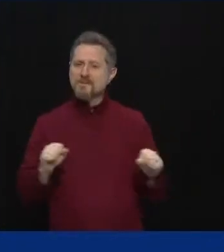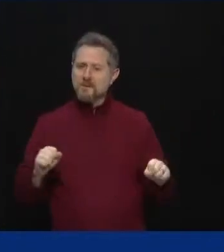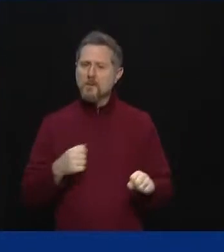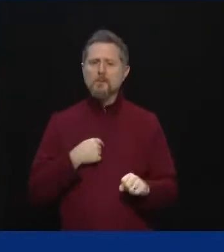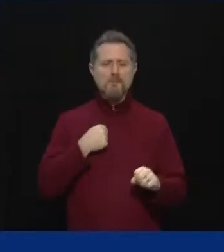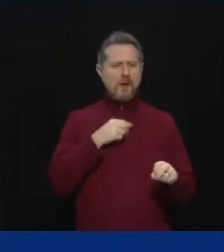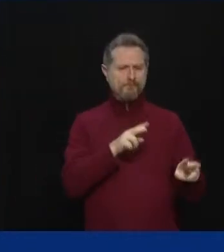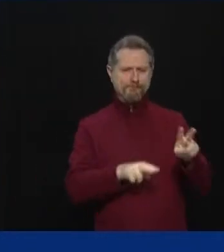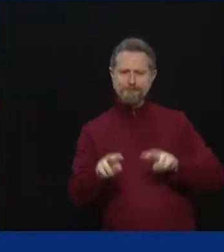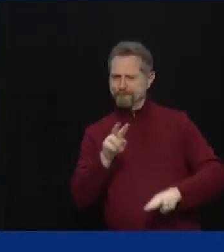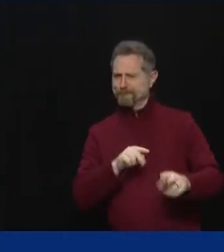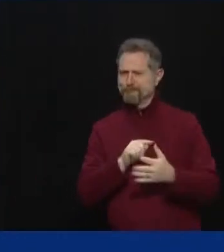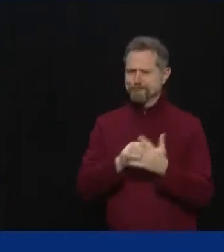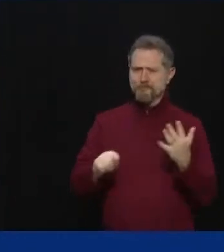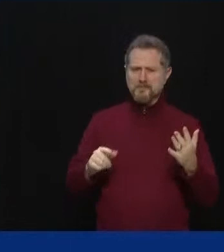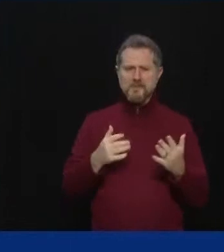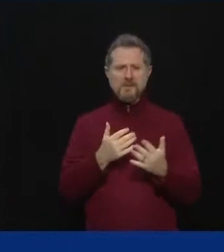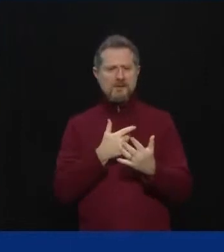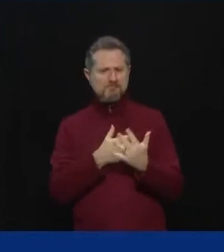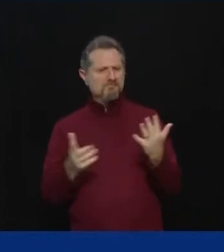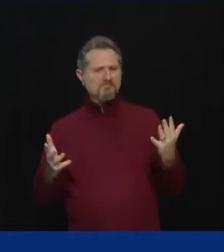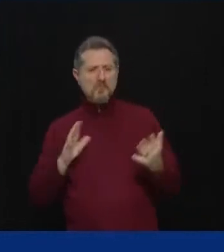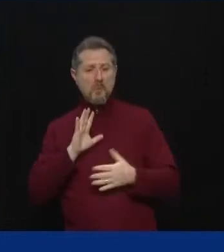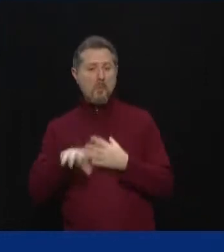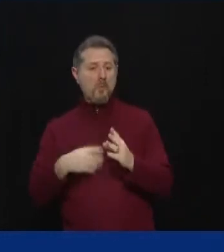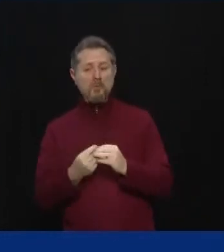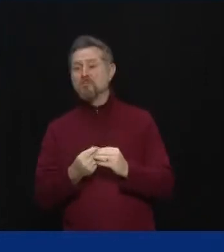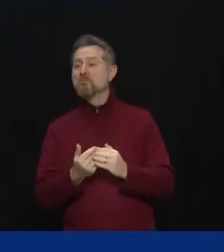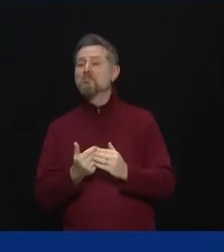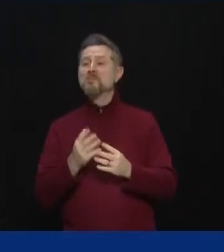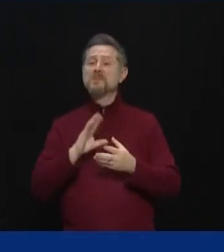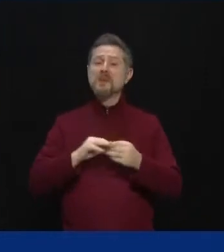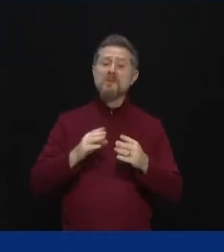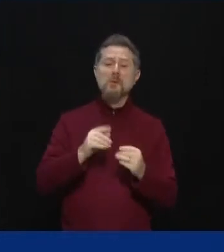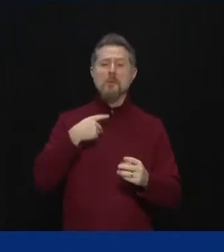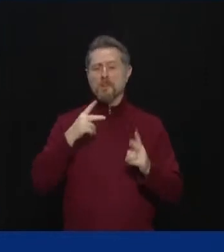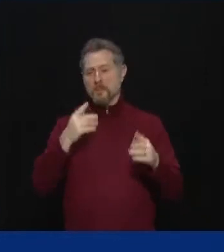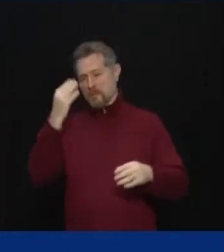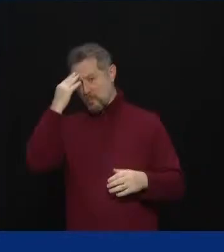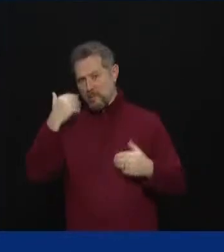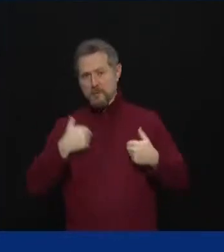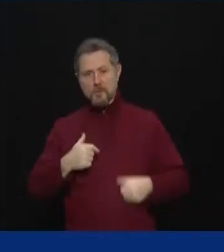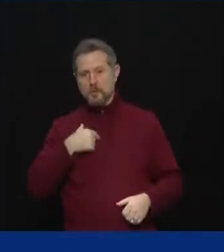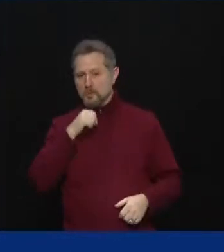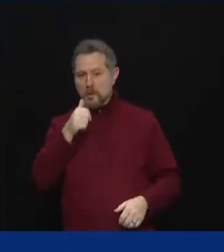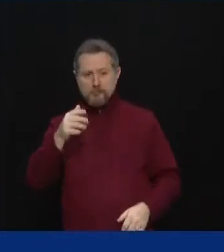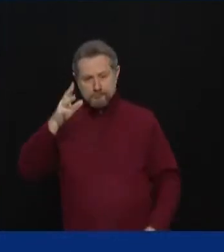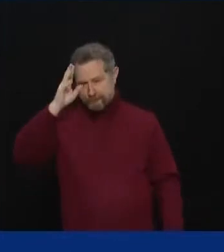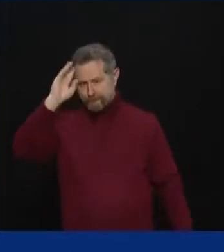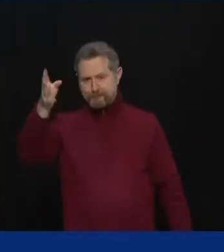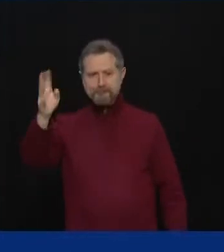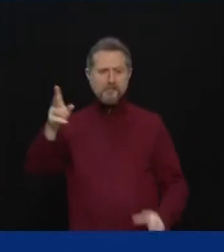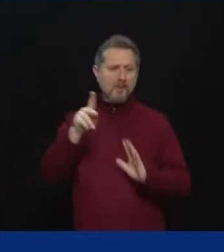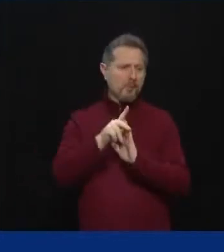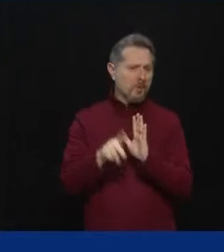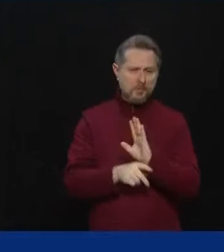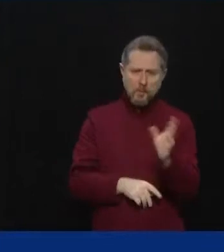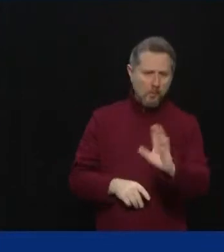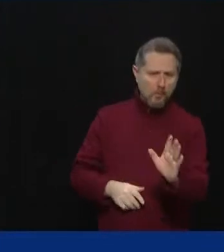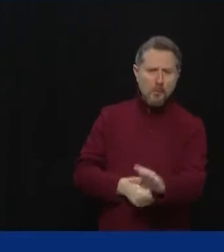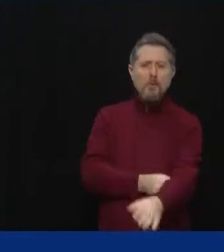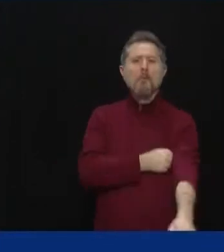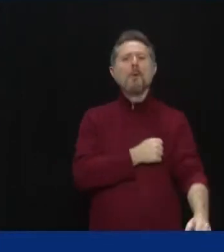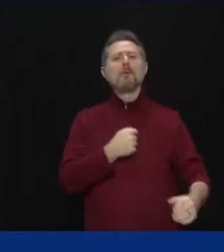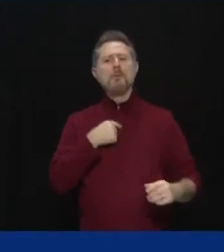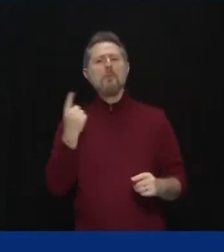And that's where I'll leave it right now, Bernadette. You know, everyone knows I don't make policies standing from the lectern, but it's something that we've been keeping a close